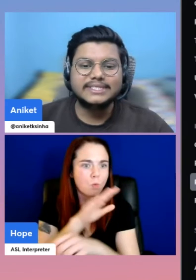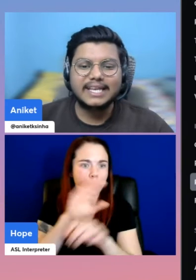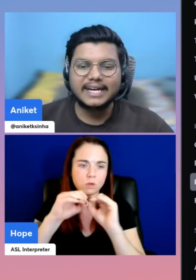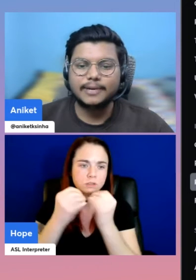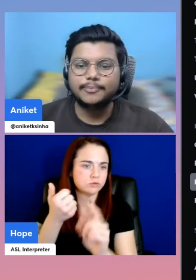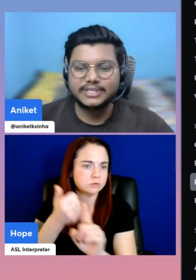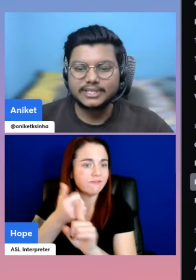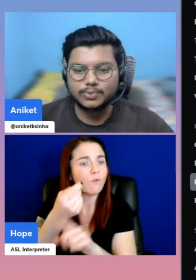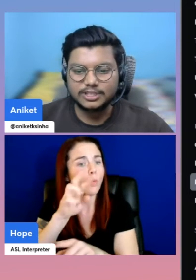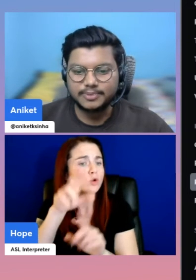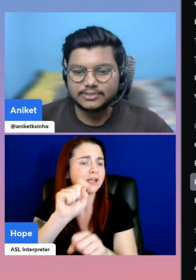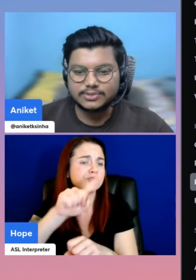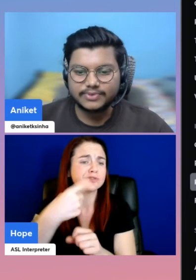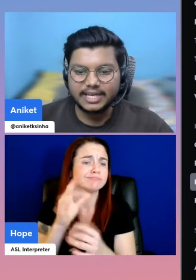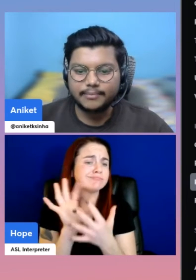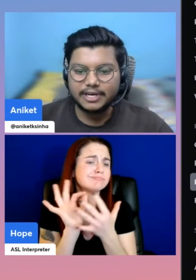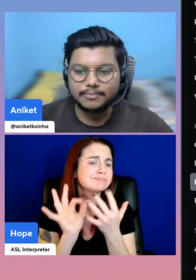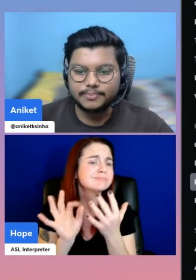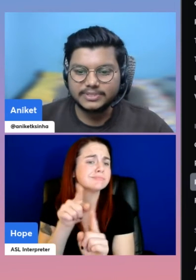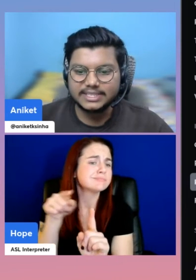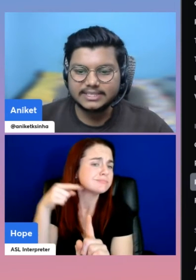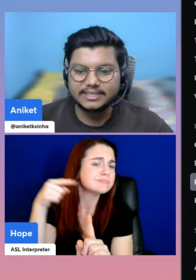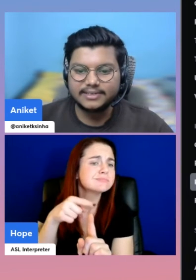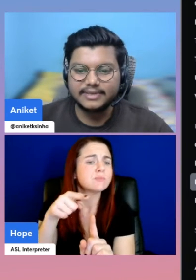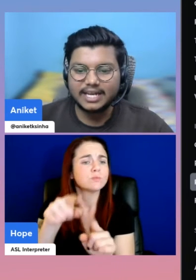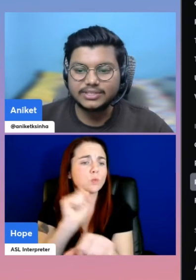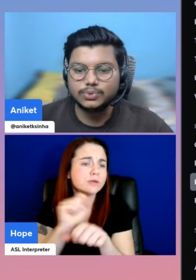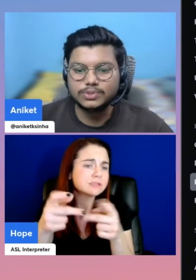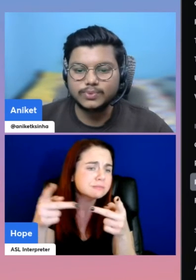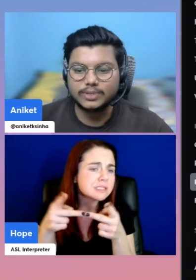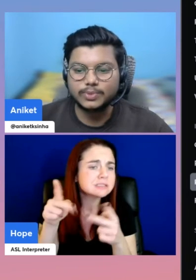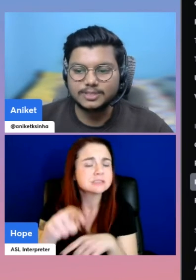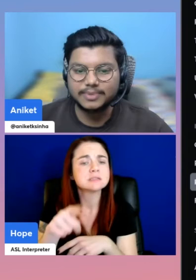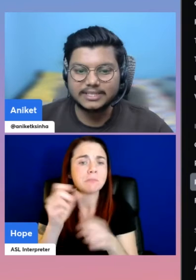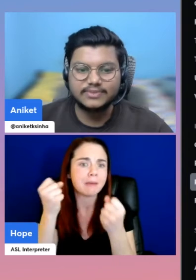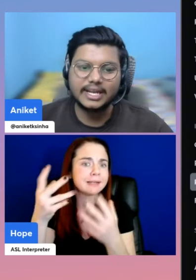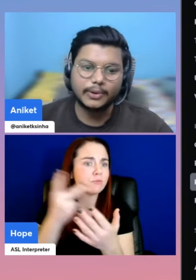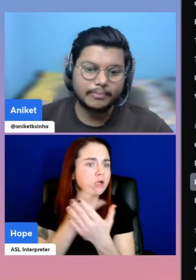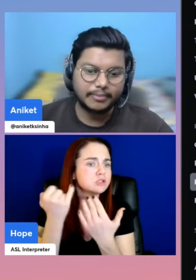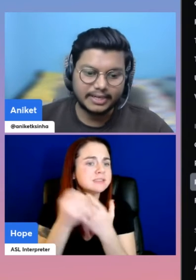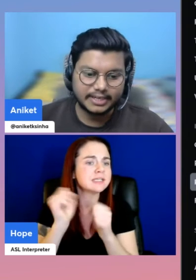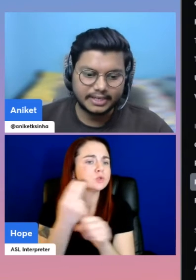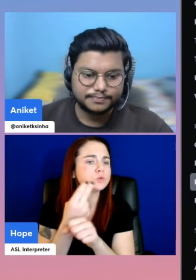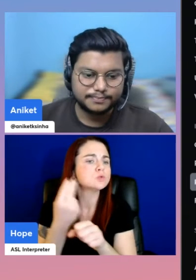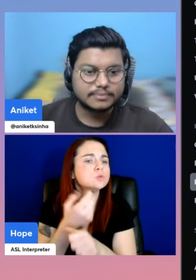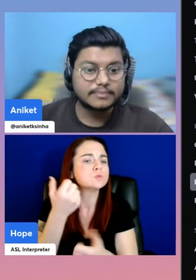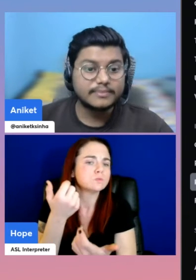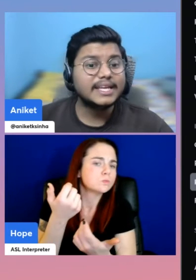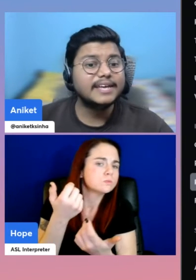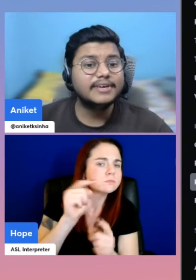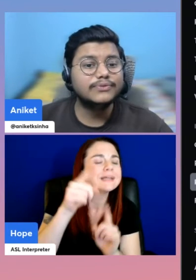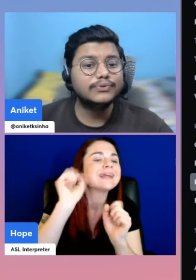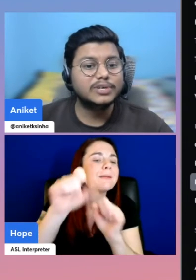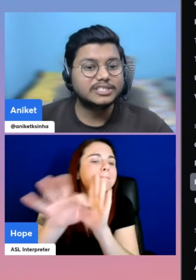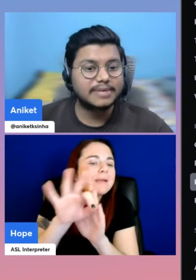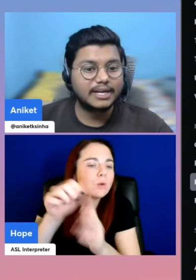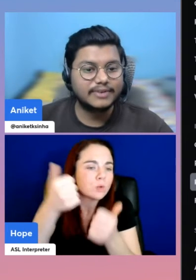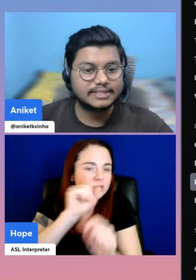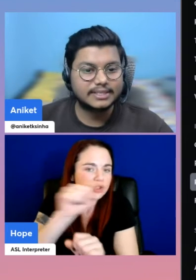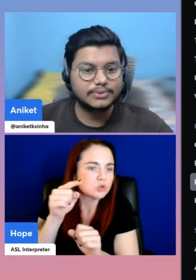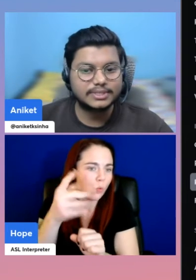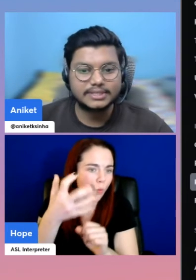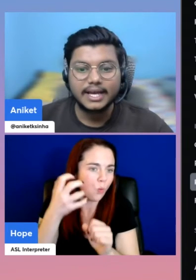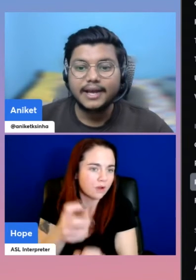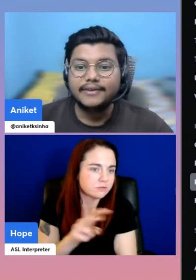it on the selected projects or workspaces. So we have multiple projects here, we can choose what workspace we need to implement it. Even if you want some kind